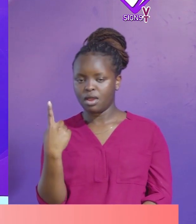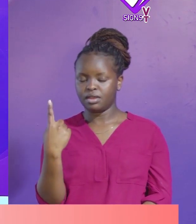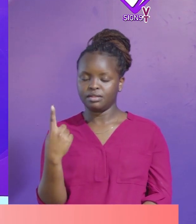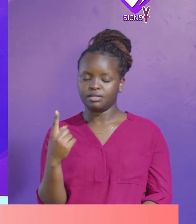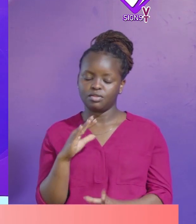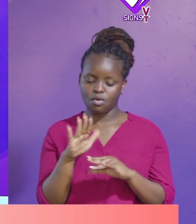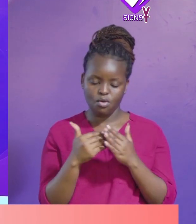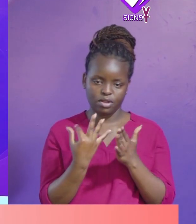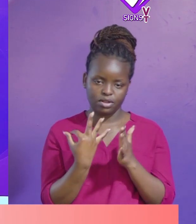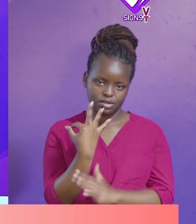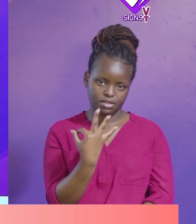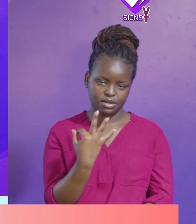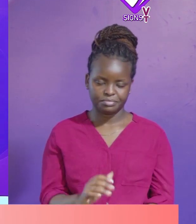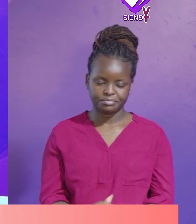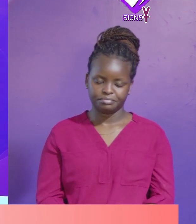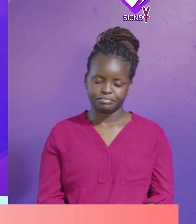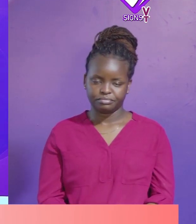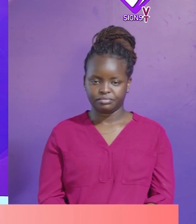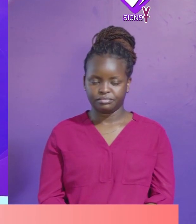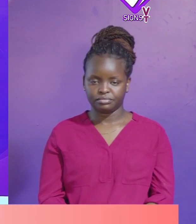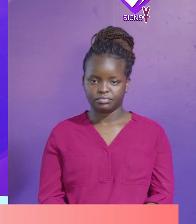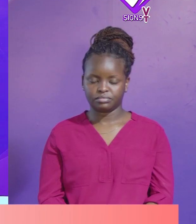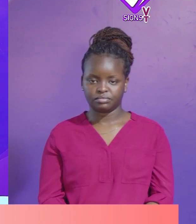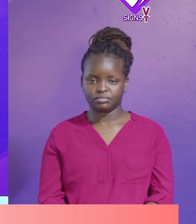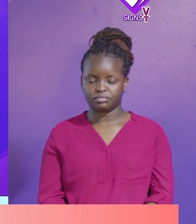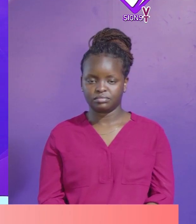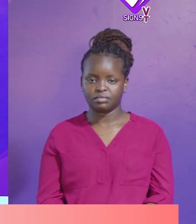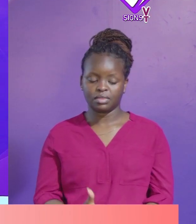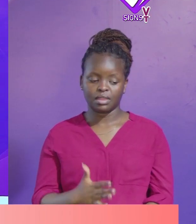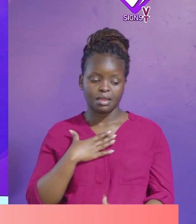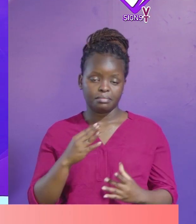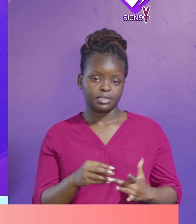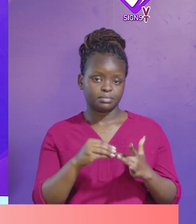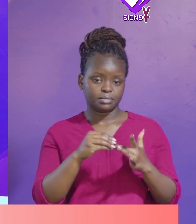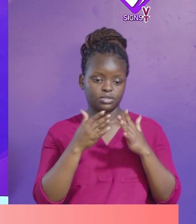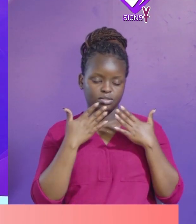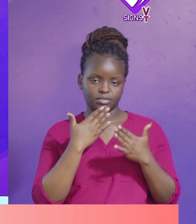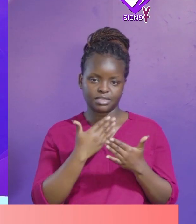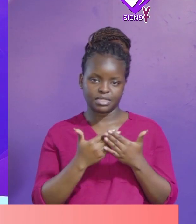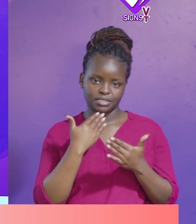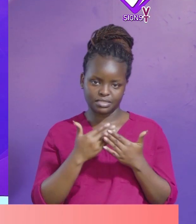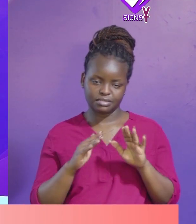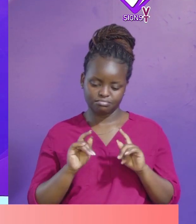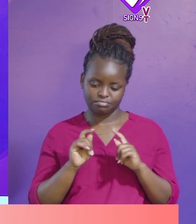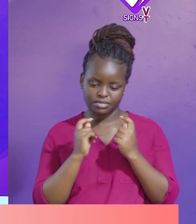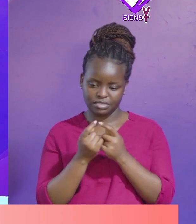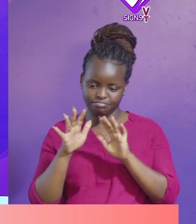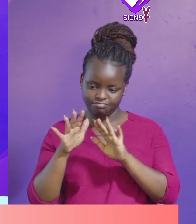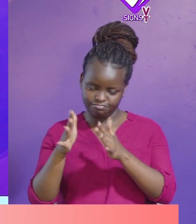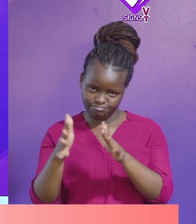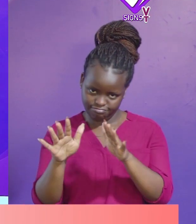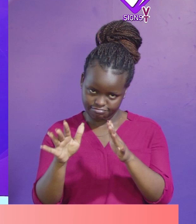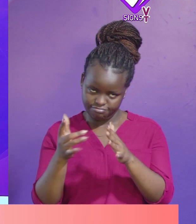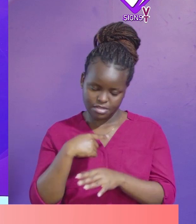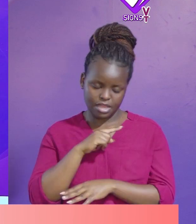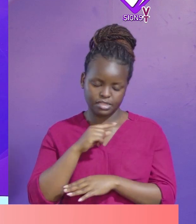3 medals in that competition. And my special thanks to the team that participated in the competitions. We are